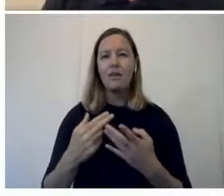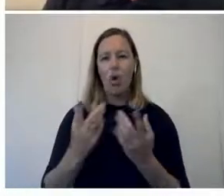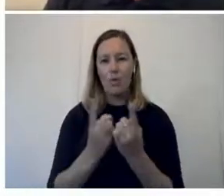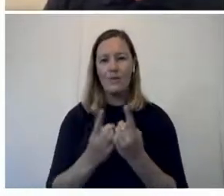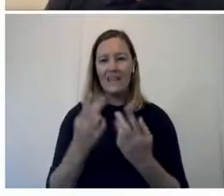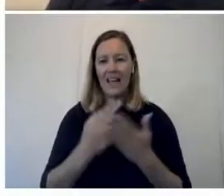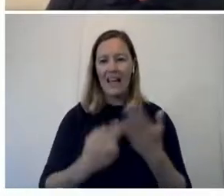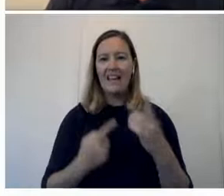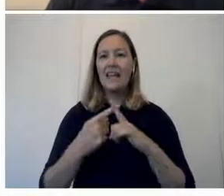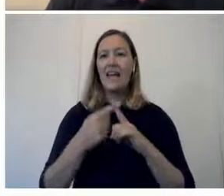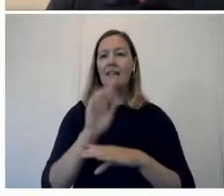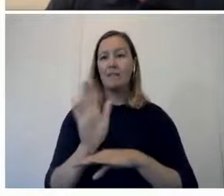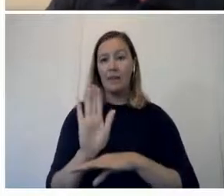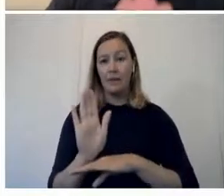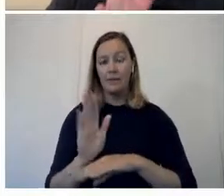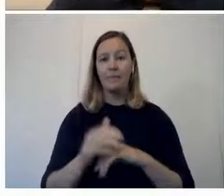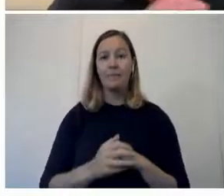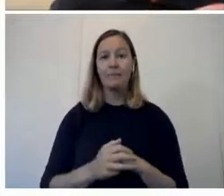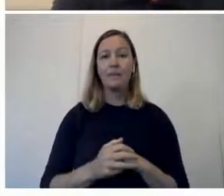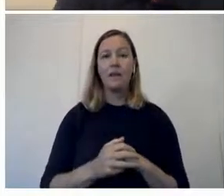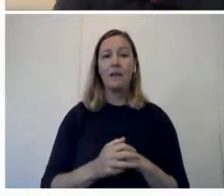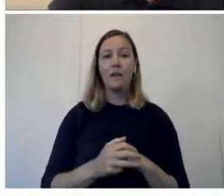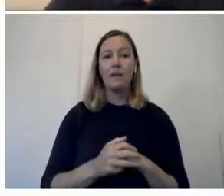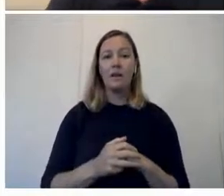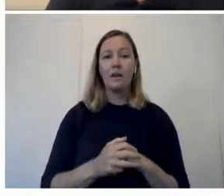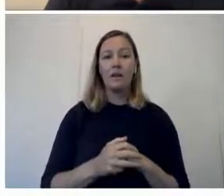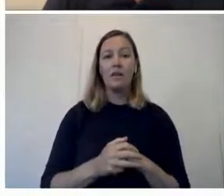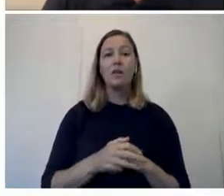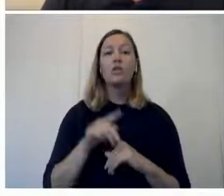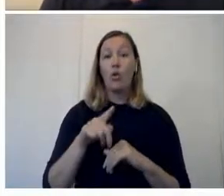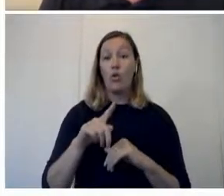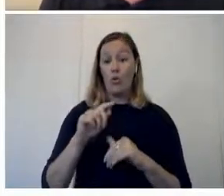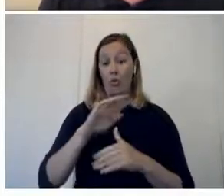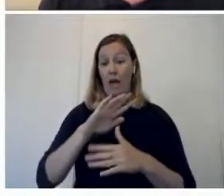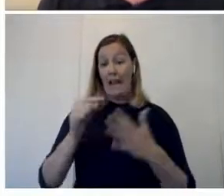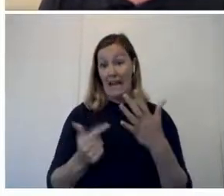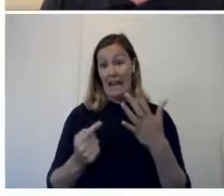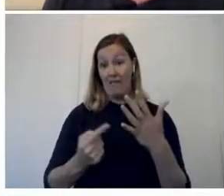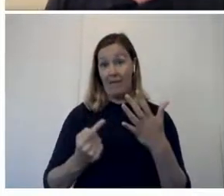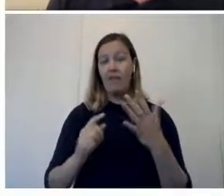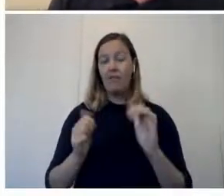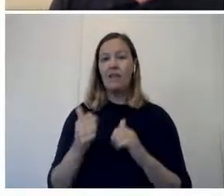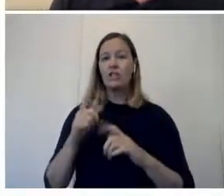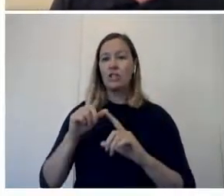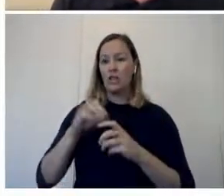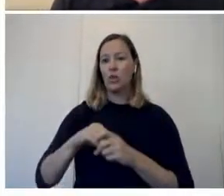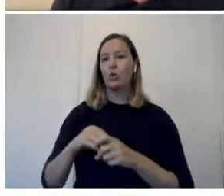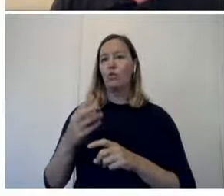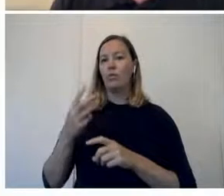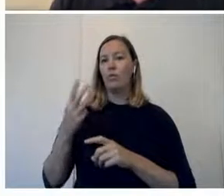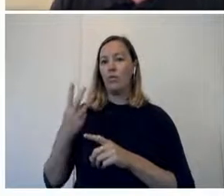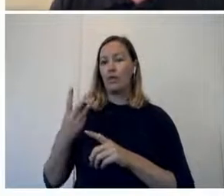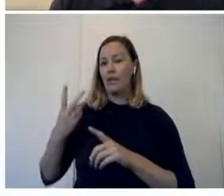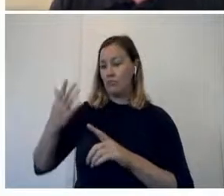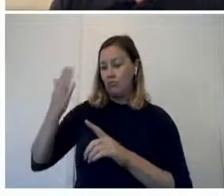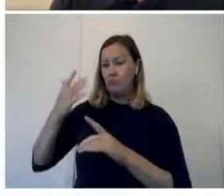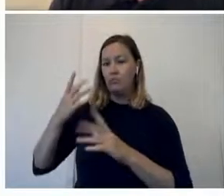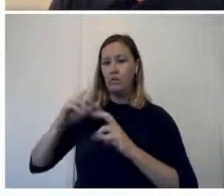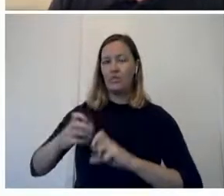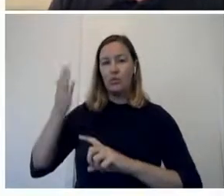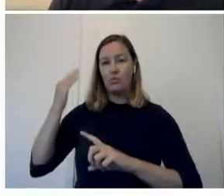film. So those 11 we've done in all four editions. But this year we've added a 12th category, which is